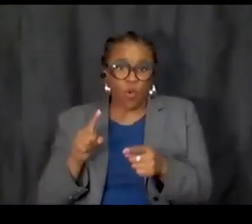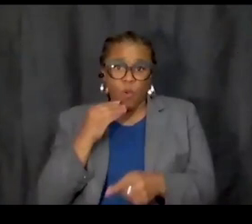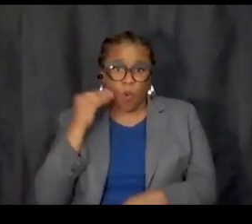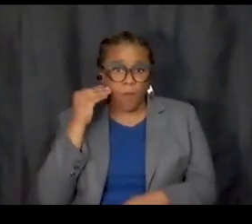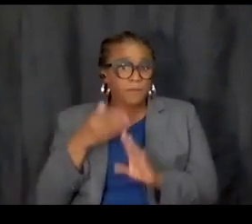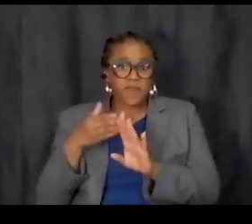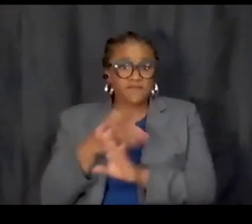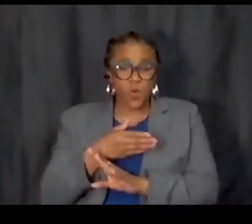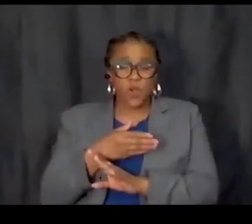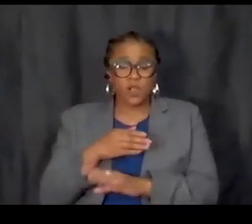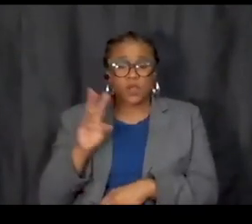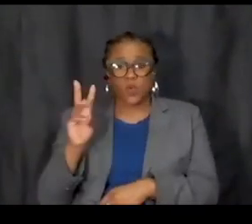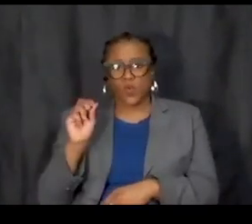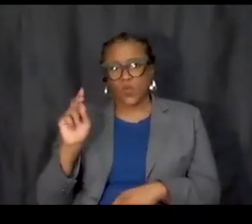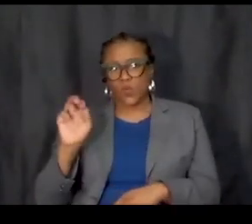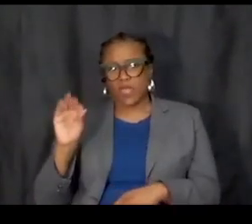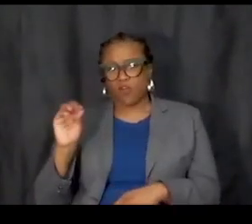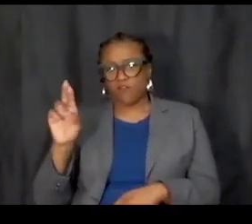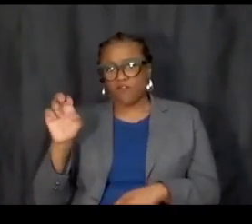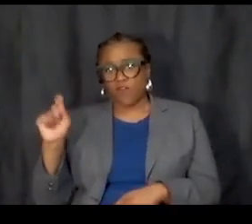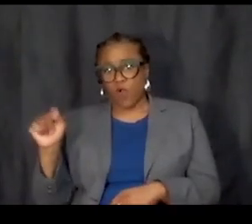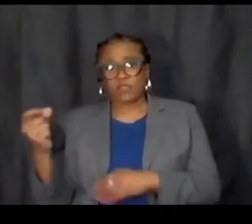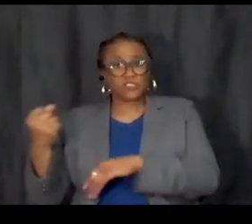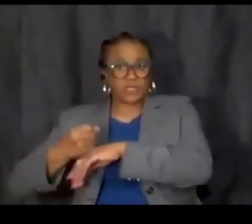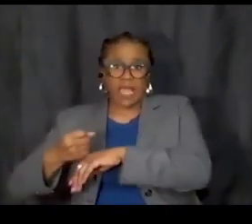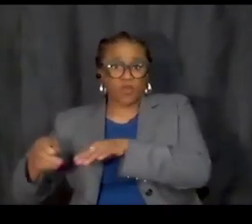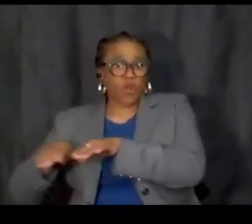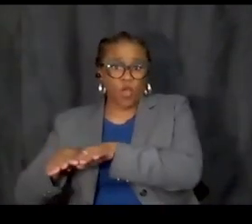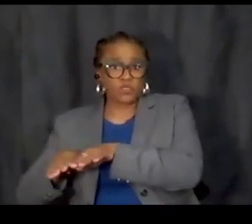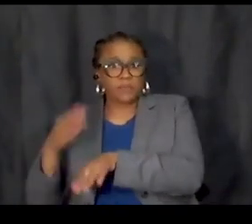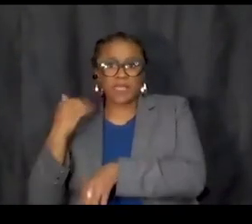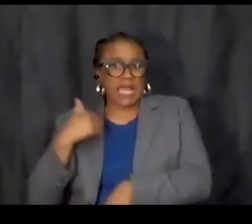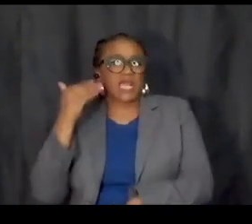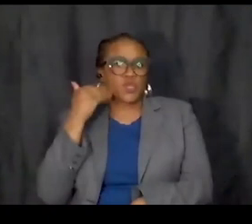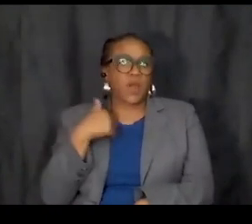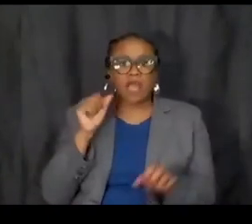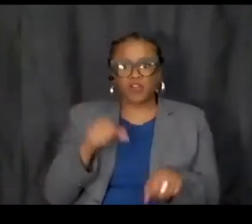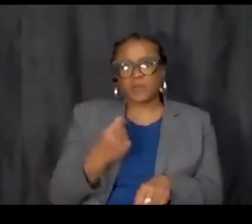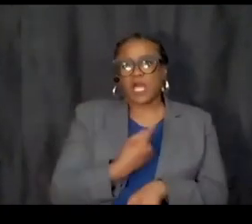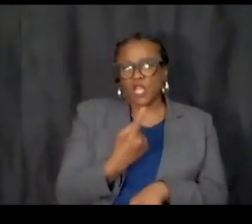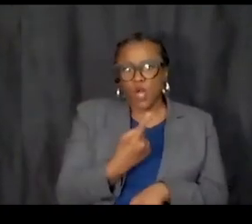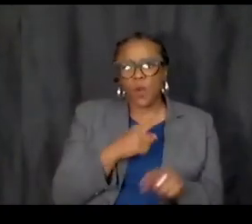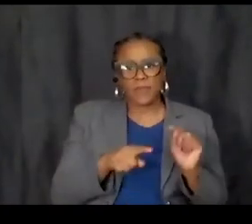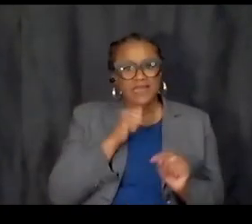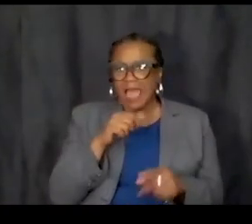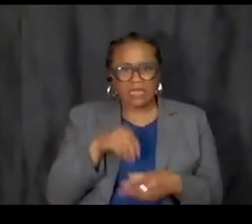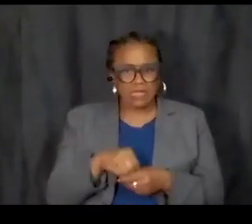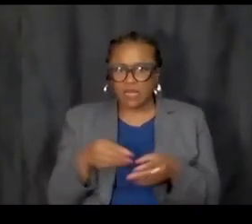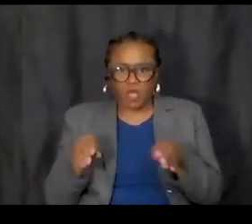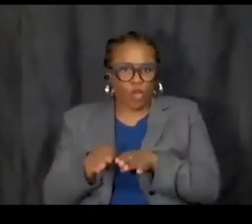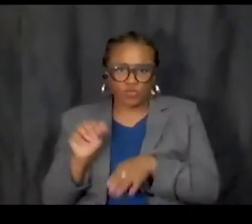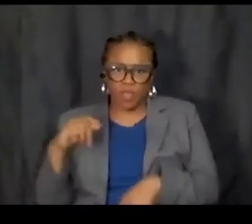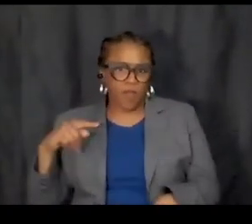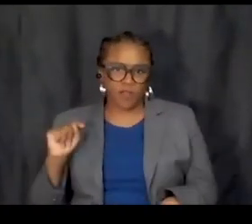because I knew I can be alone, but not inside of a closed apartment like the one I was in. I needed space to